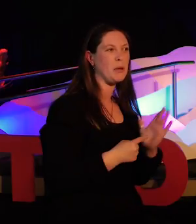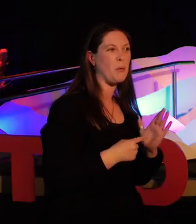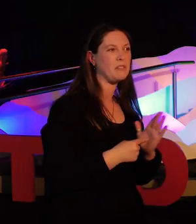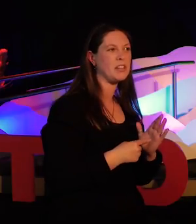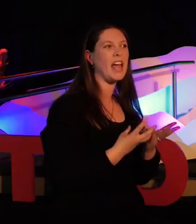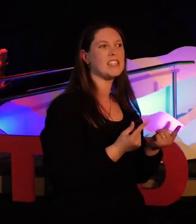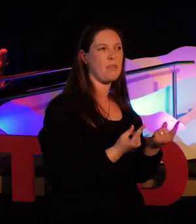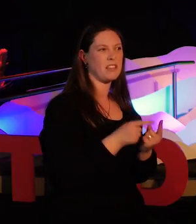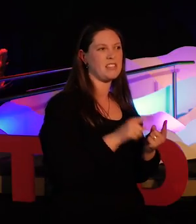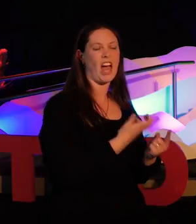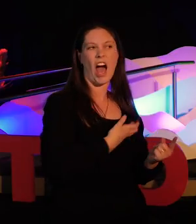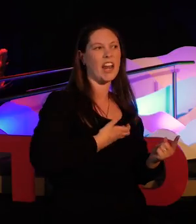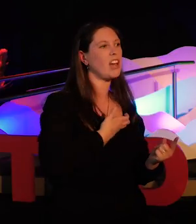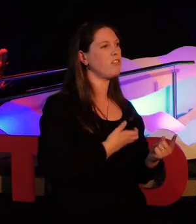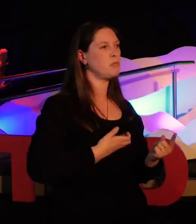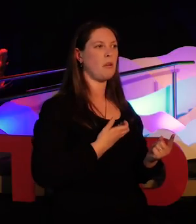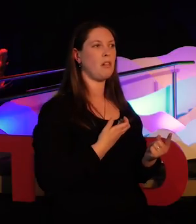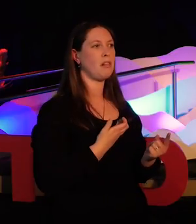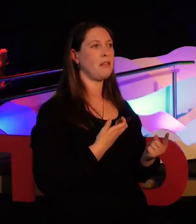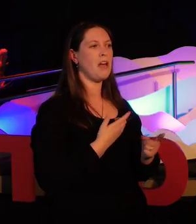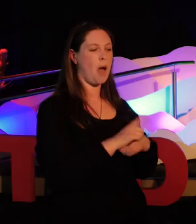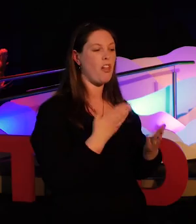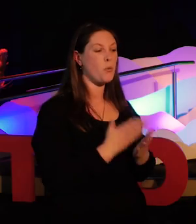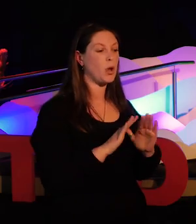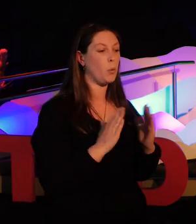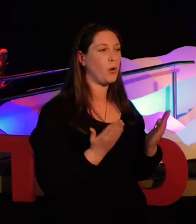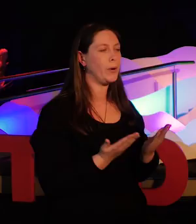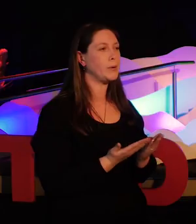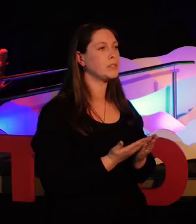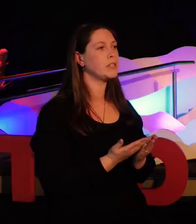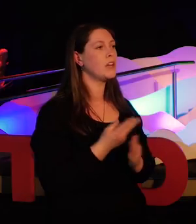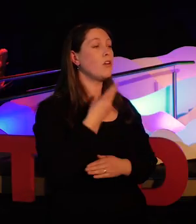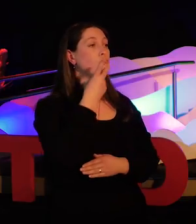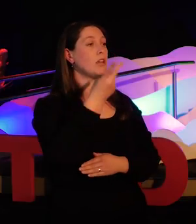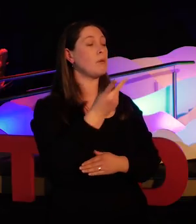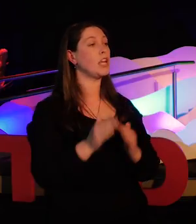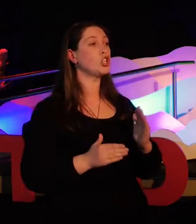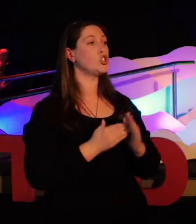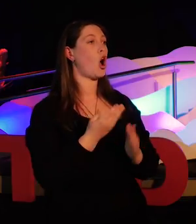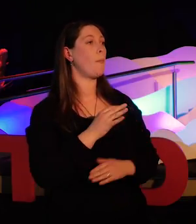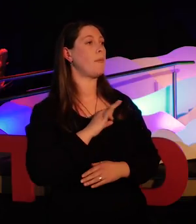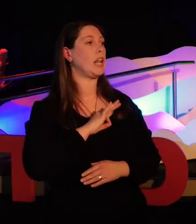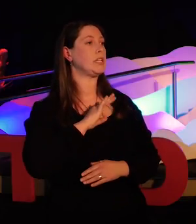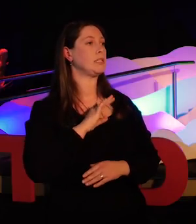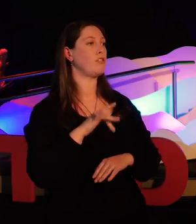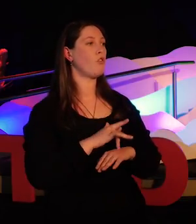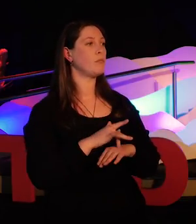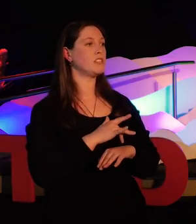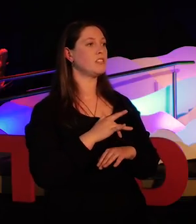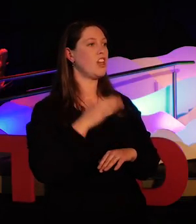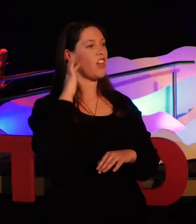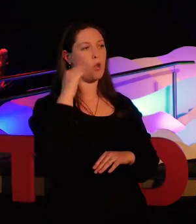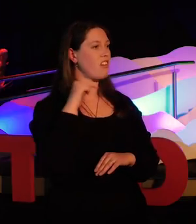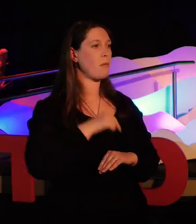that are really uncomfortable about current reality. And these repeat top performers